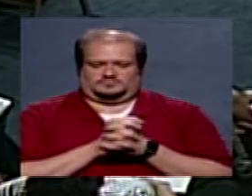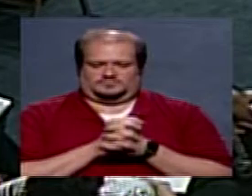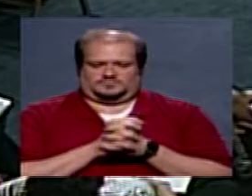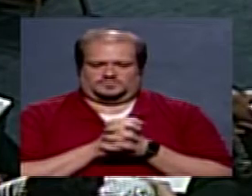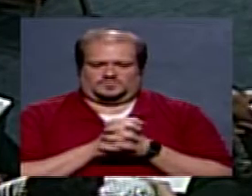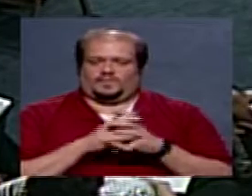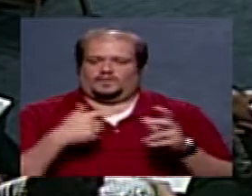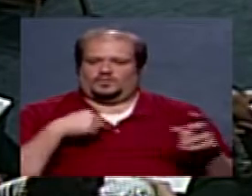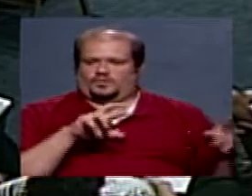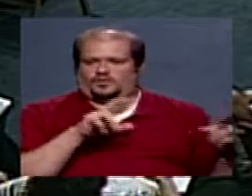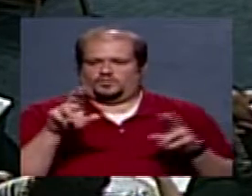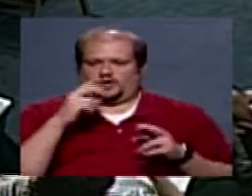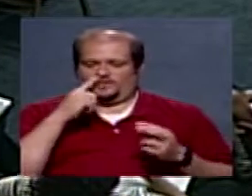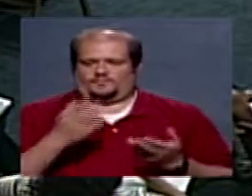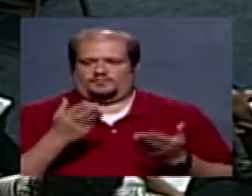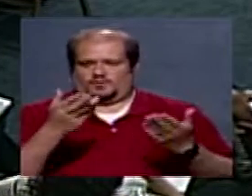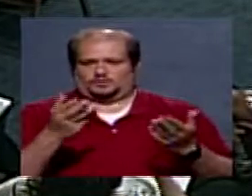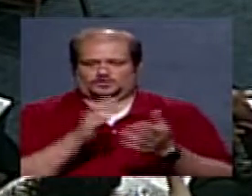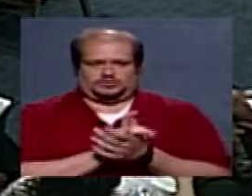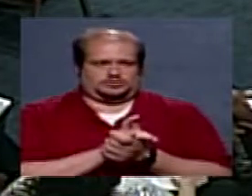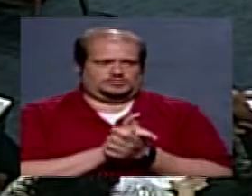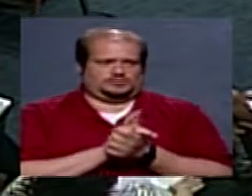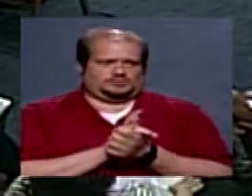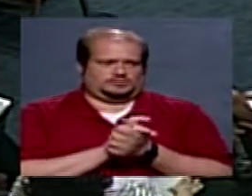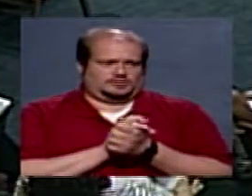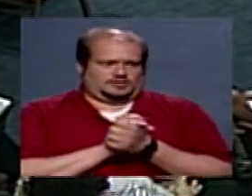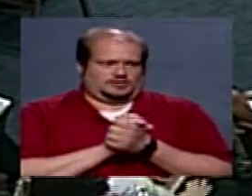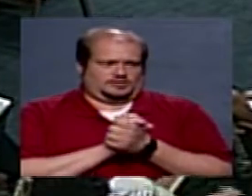Okay, we are ready for a motion.